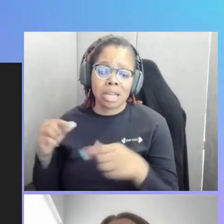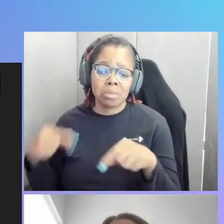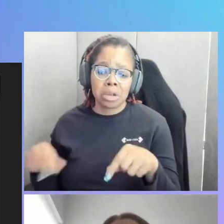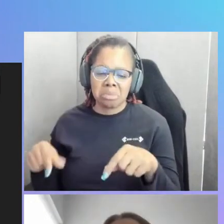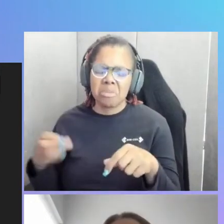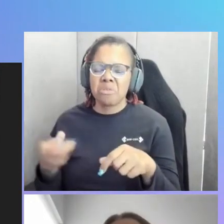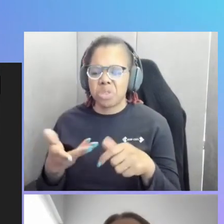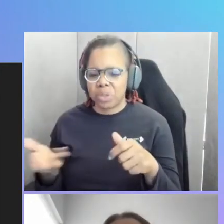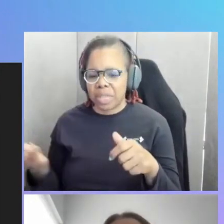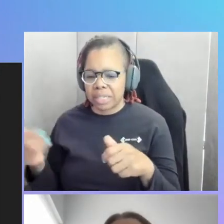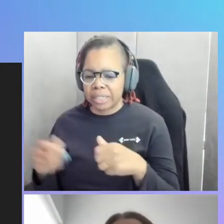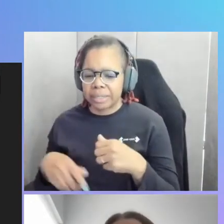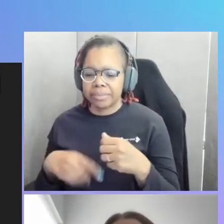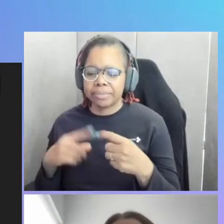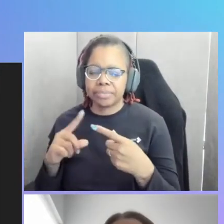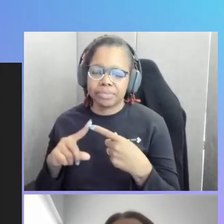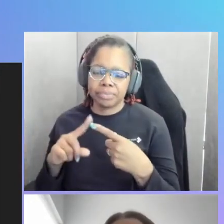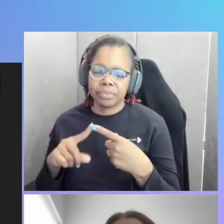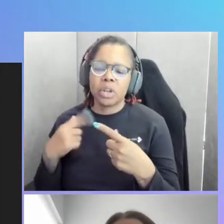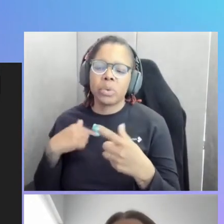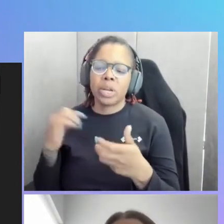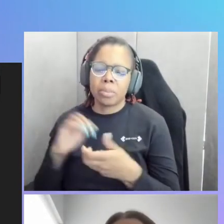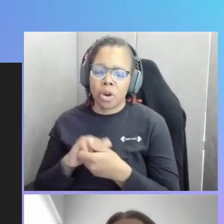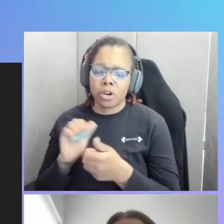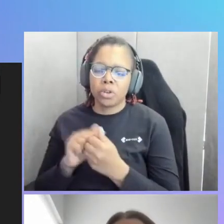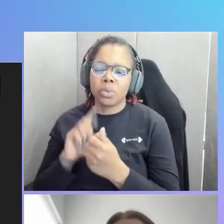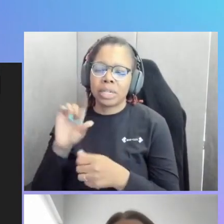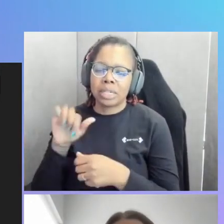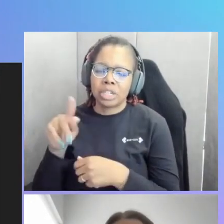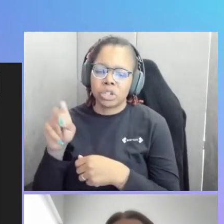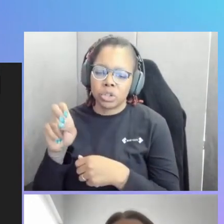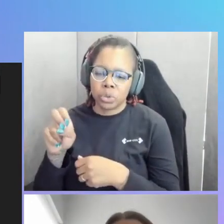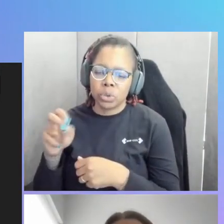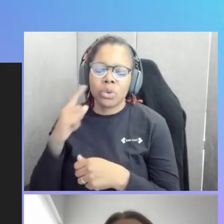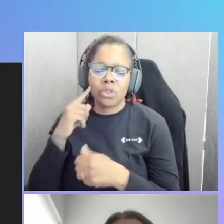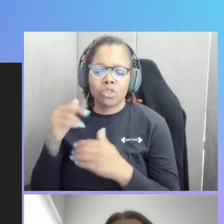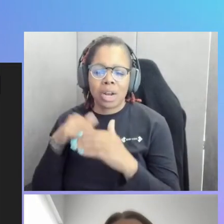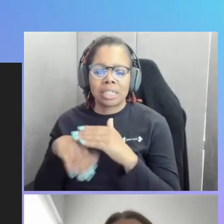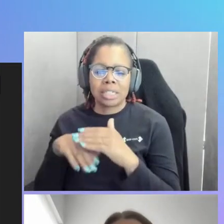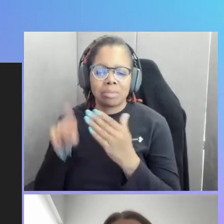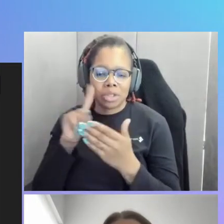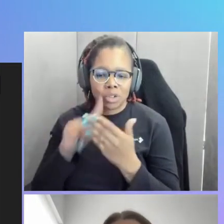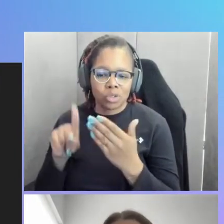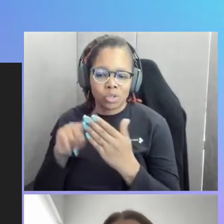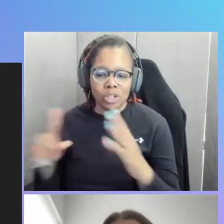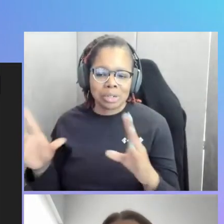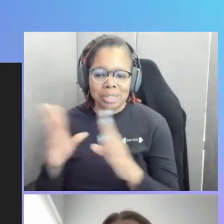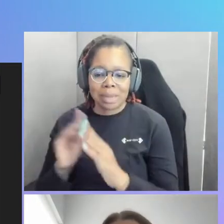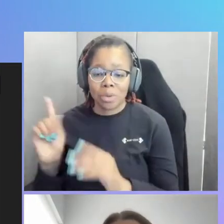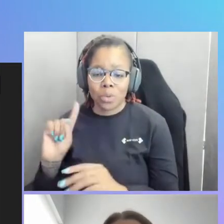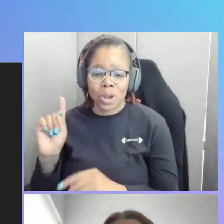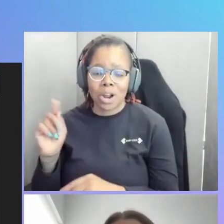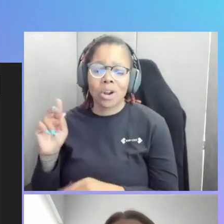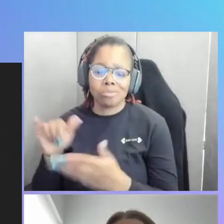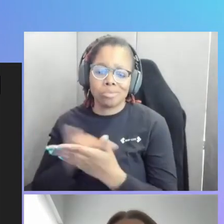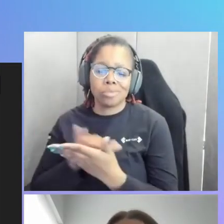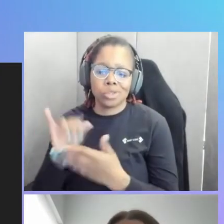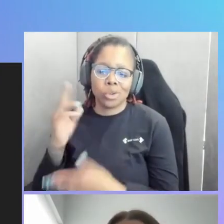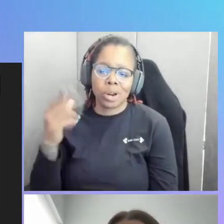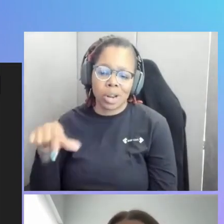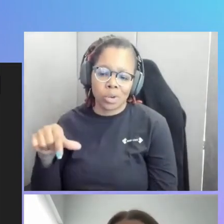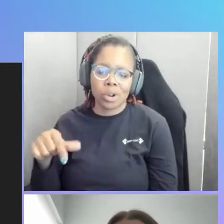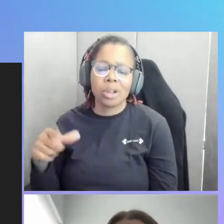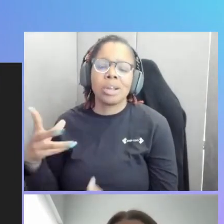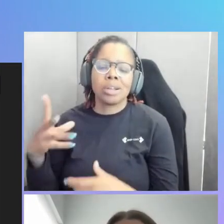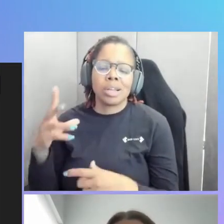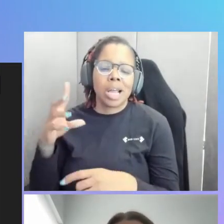things. So we partnered with DQ to host an accessibility research summit at our New York headquarters, and that covered a variety